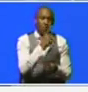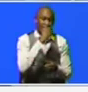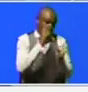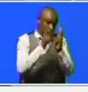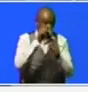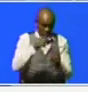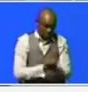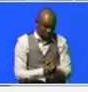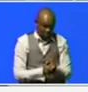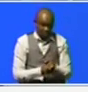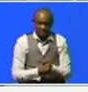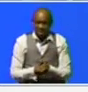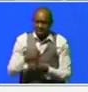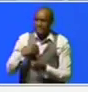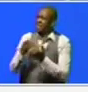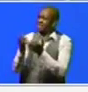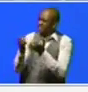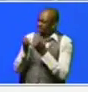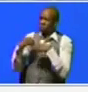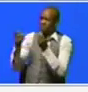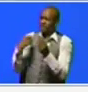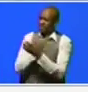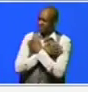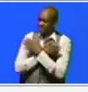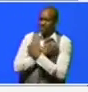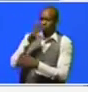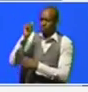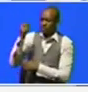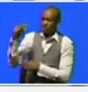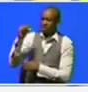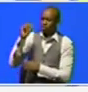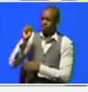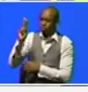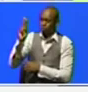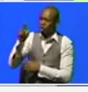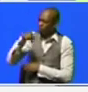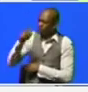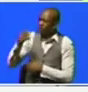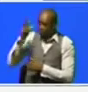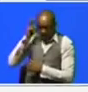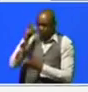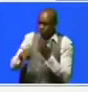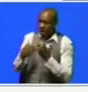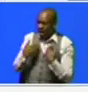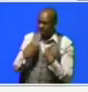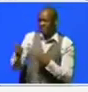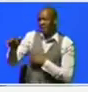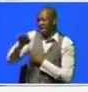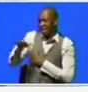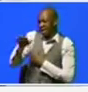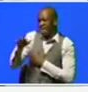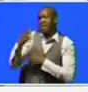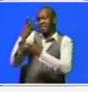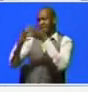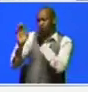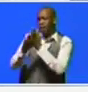is 122,380. Perhaps a quick one, because I need to hand over to a colleague in Uasin Gishu. You have heard that there have been areas where